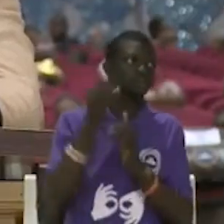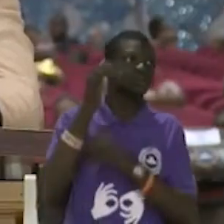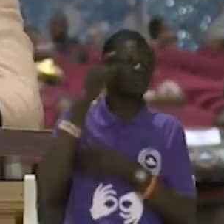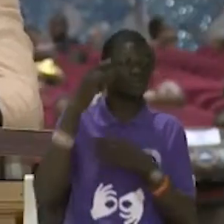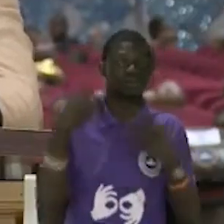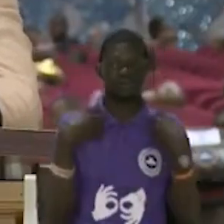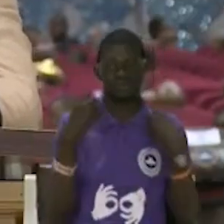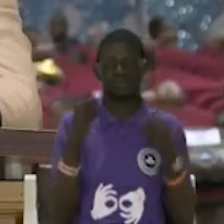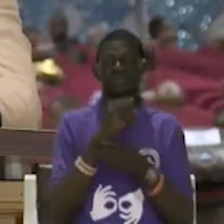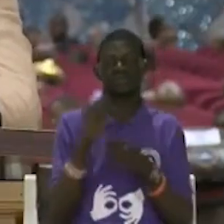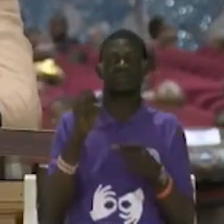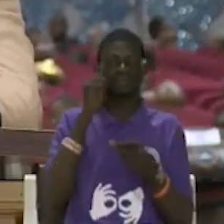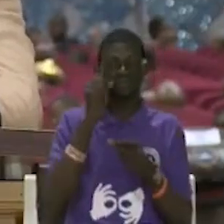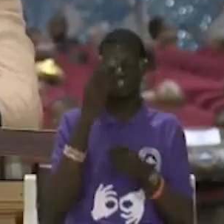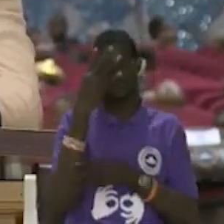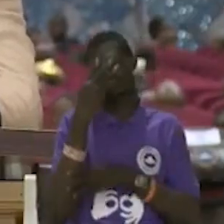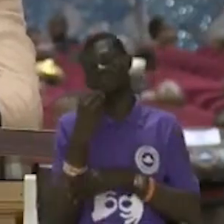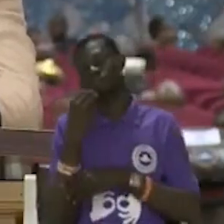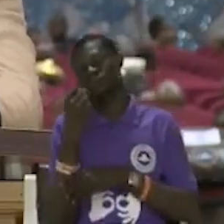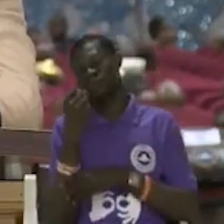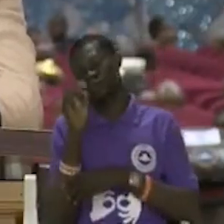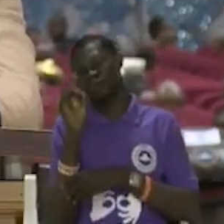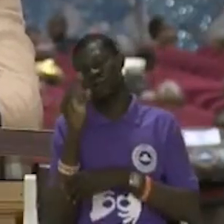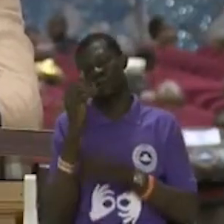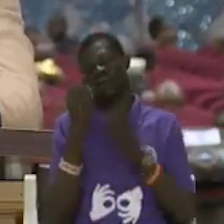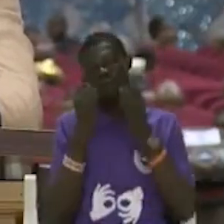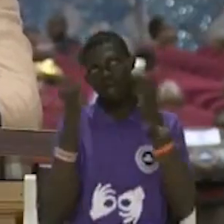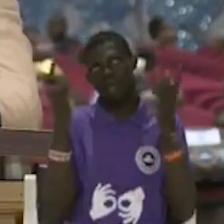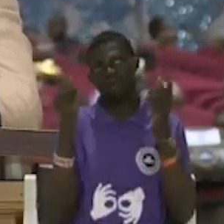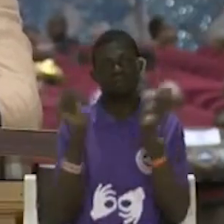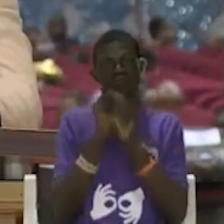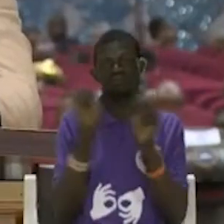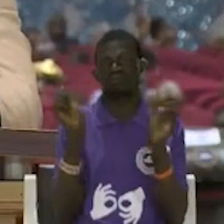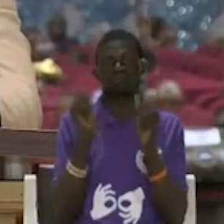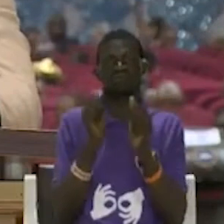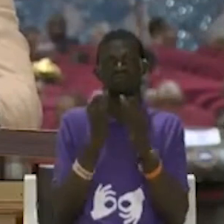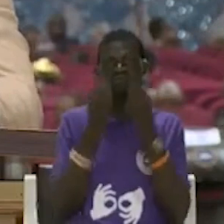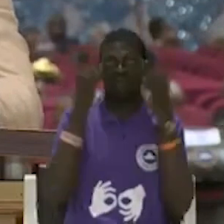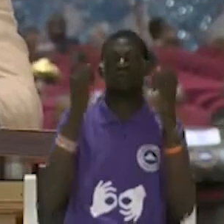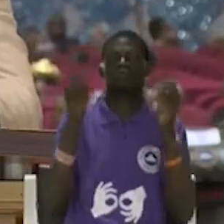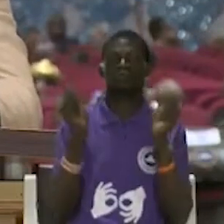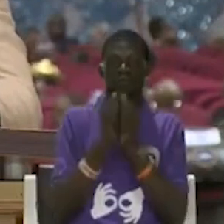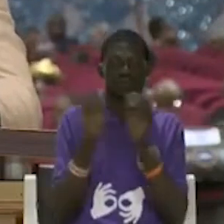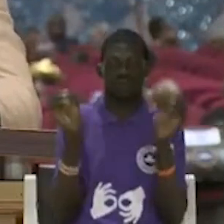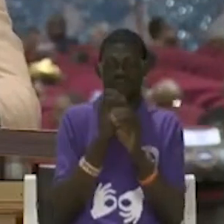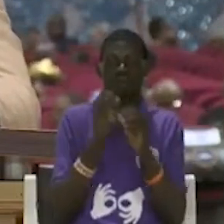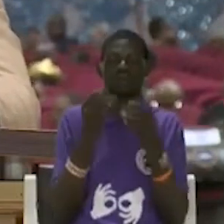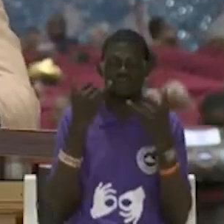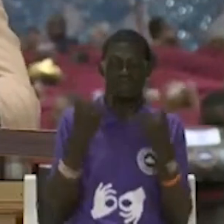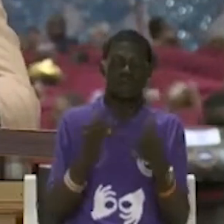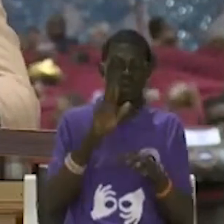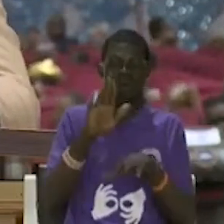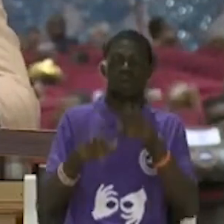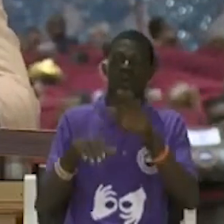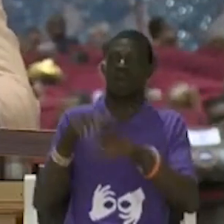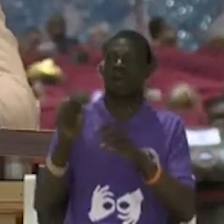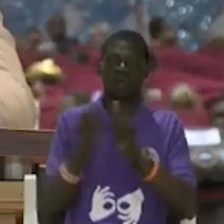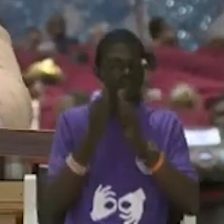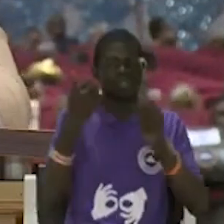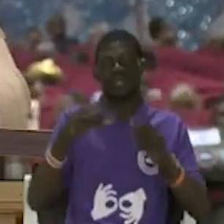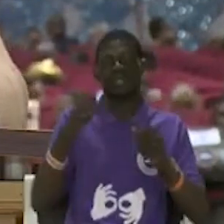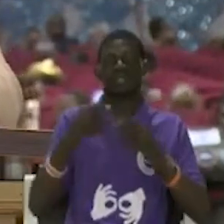healing. She slept off and woke up with no pain. Now she walks around without any form of